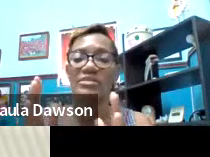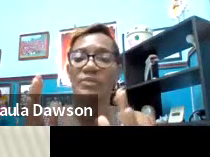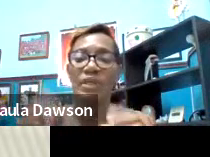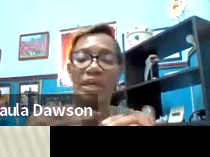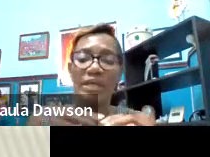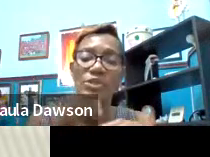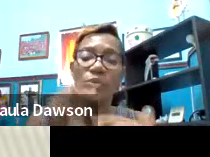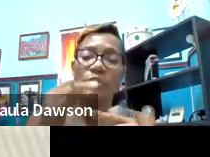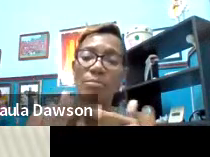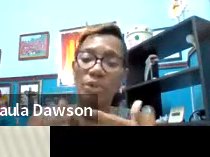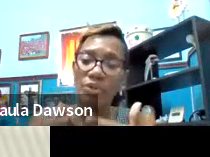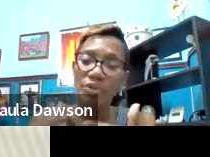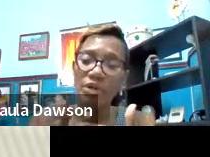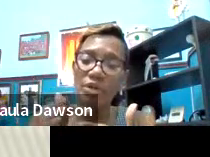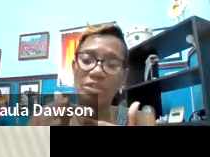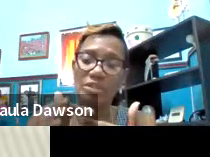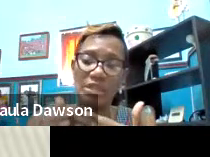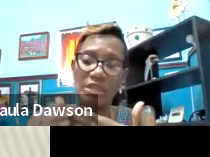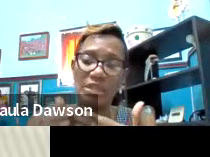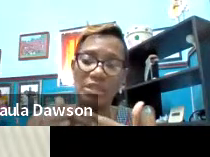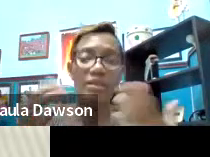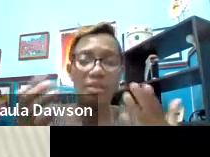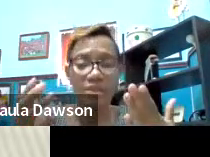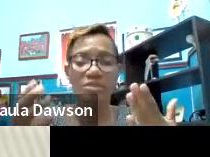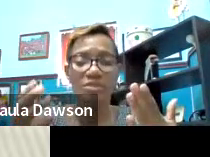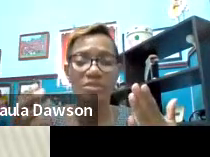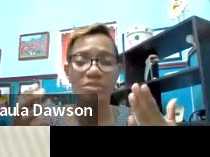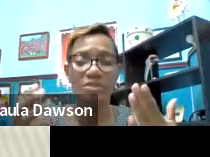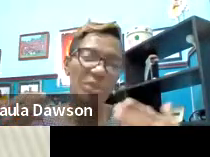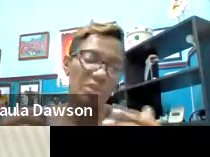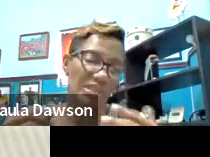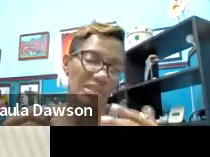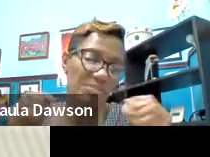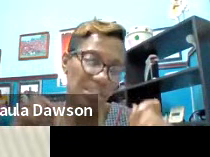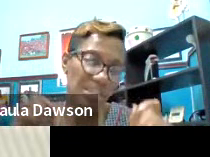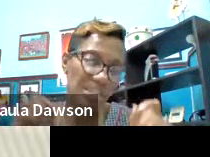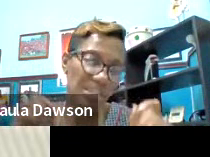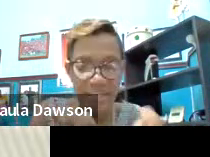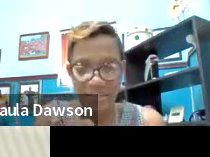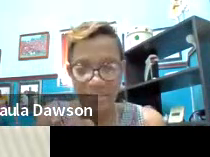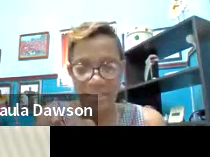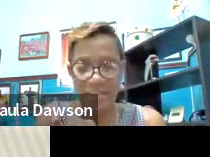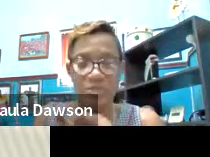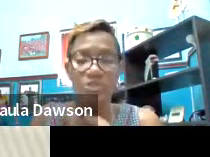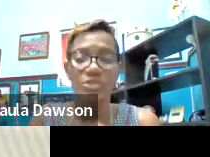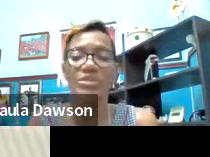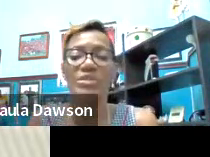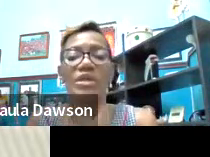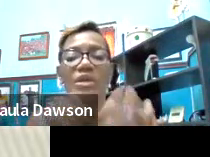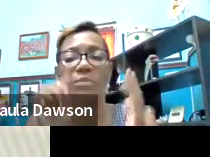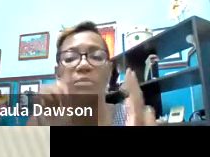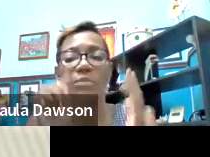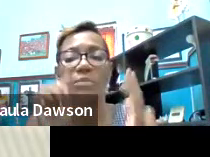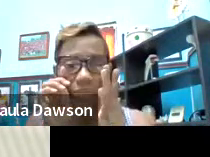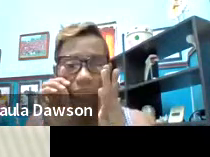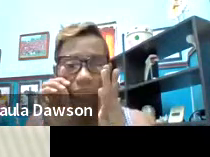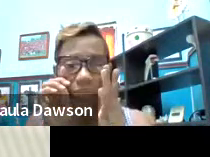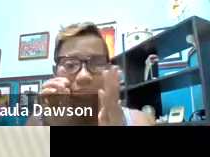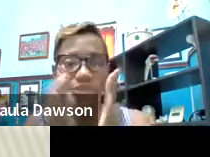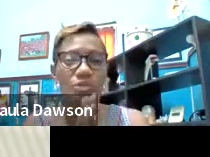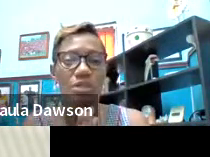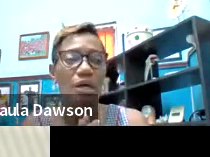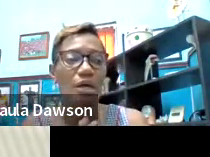fast. And so when we burn the outside in a control setting, so it's painful at the time when you do it, but when we do